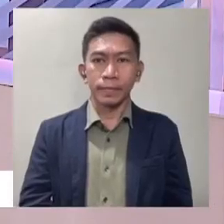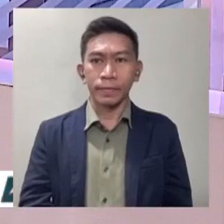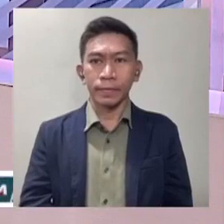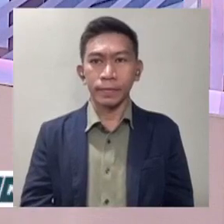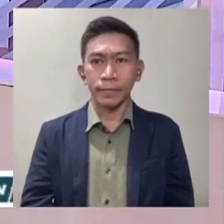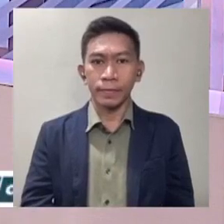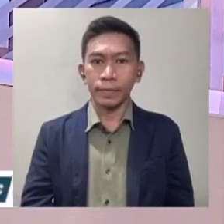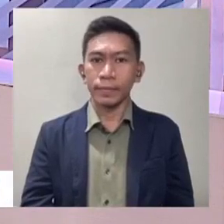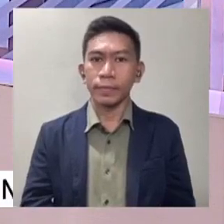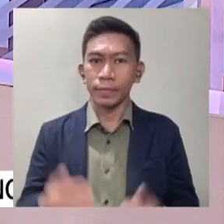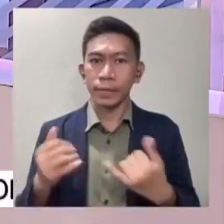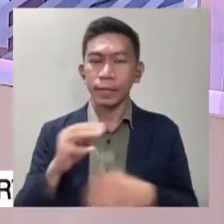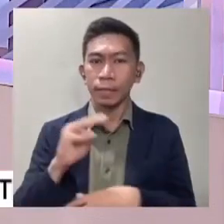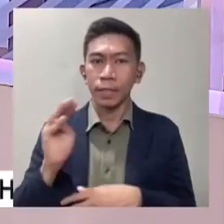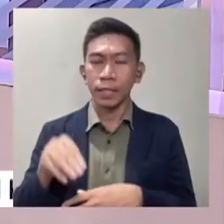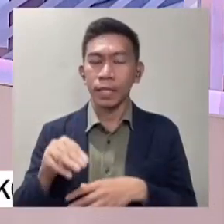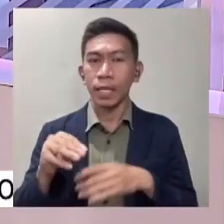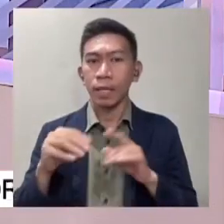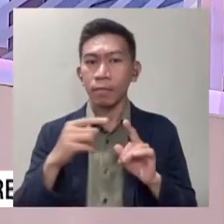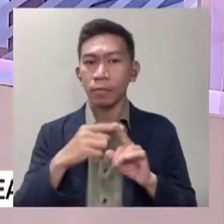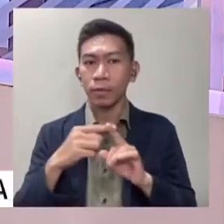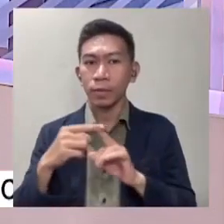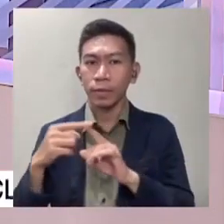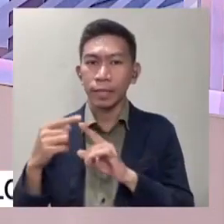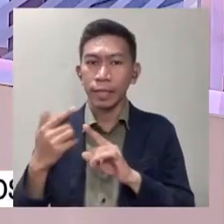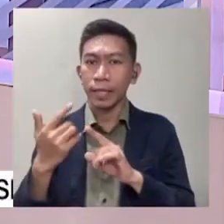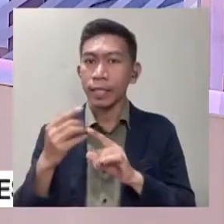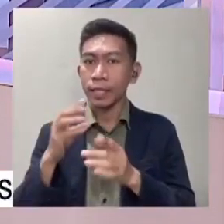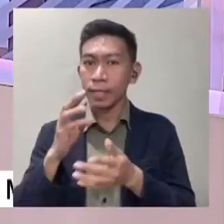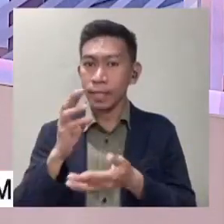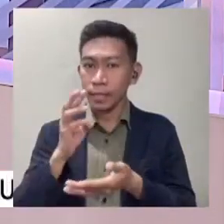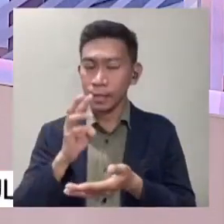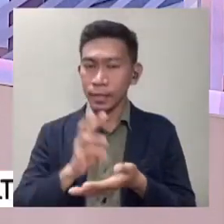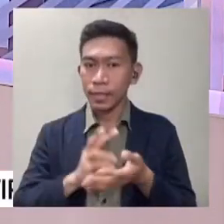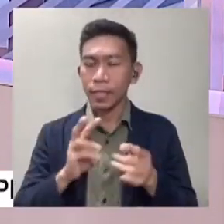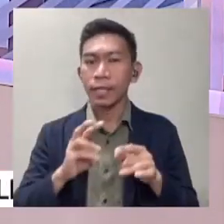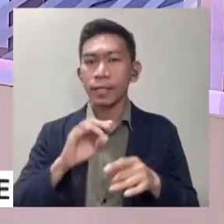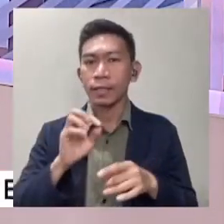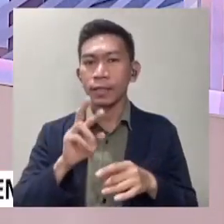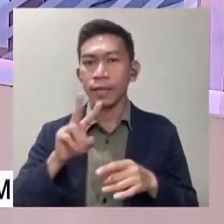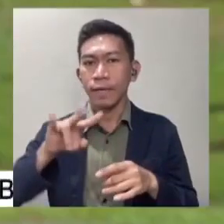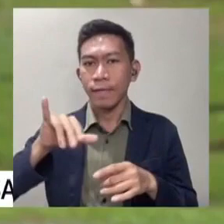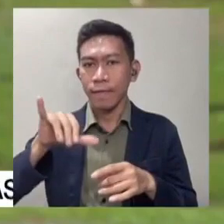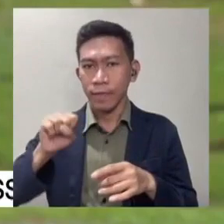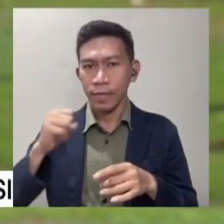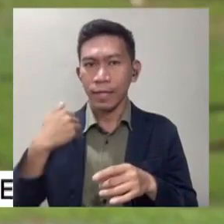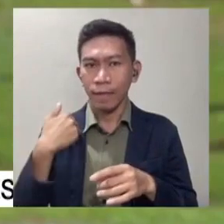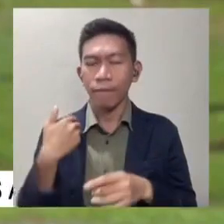the Manila Memorial Park, where Jervis Manahan is standing by with an update. Jervis, over to you.